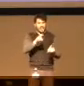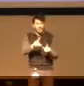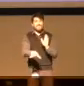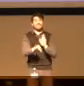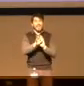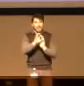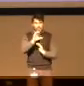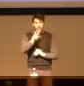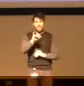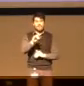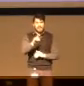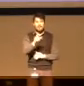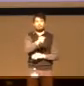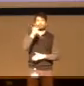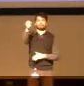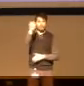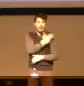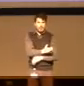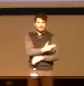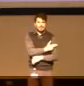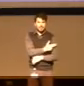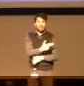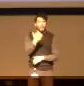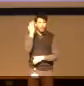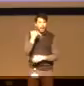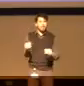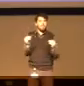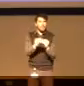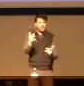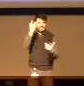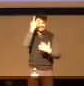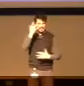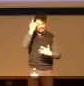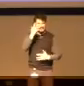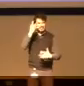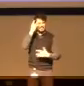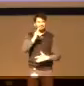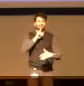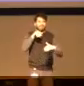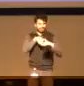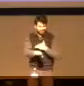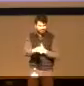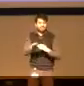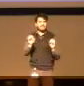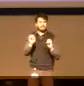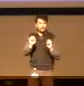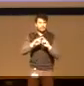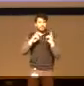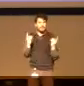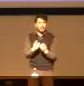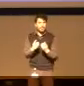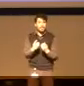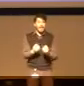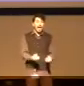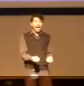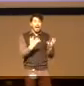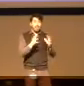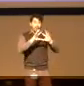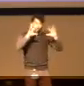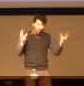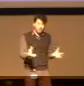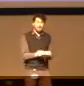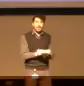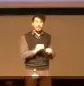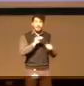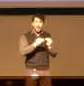said, because we're seeing the more ill patients there. That said, the total number has started to decrease. And I think the most recent